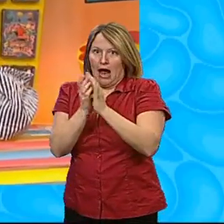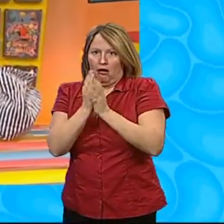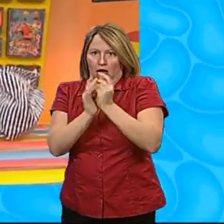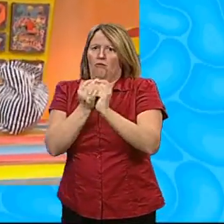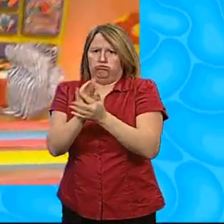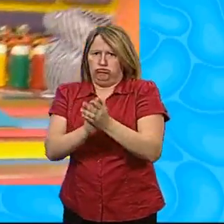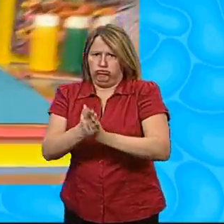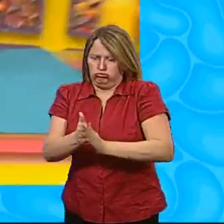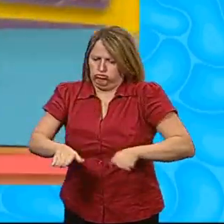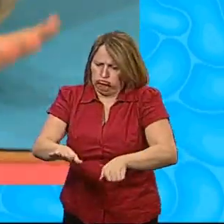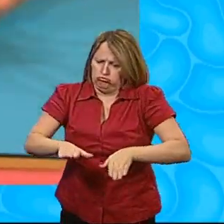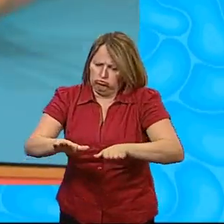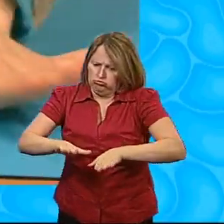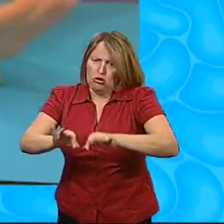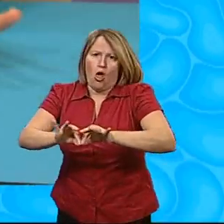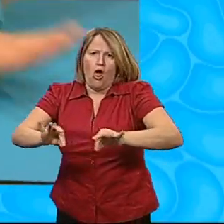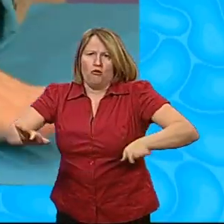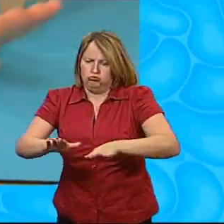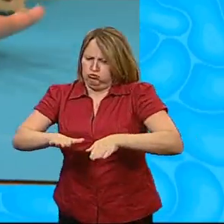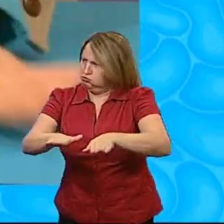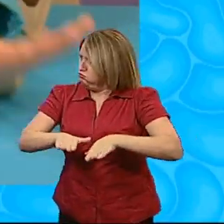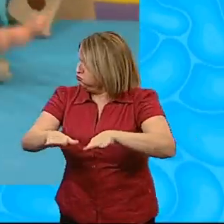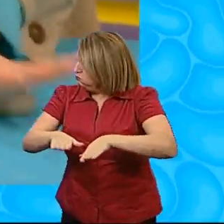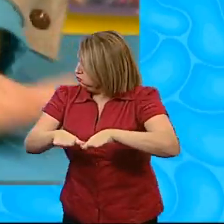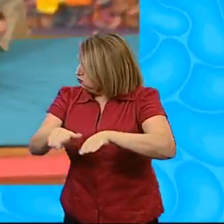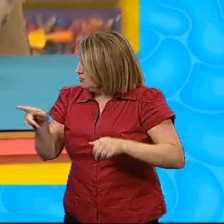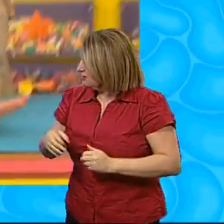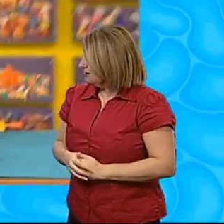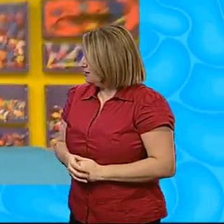start rolling it into a long sausage shape.